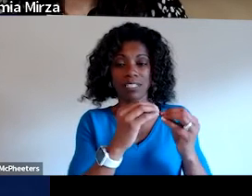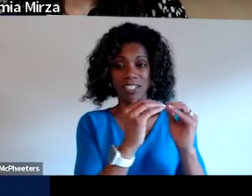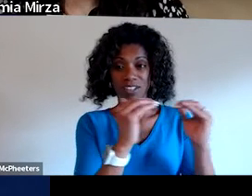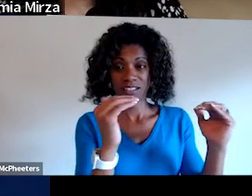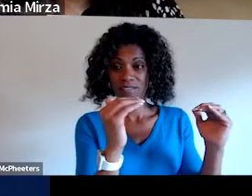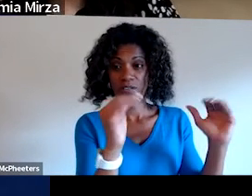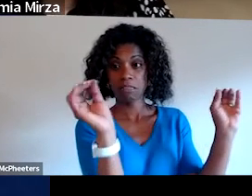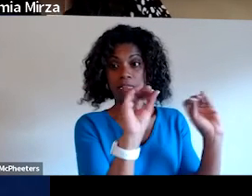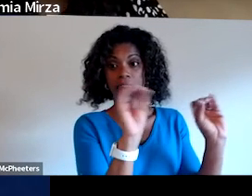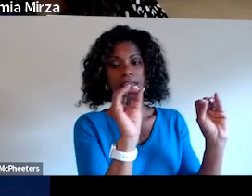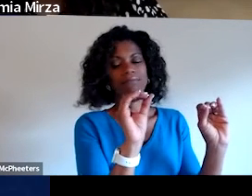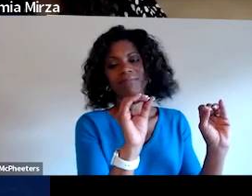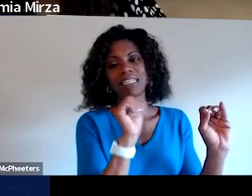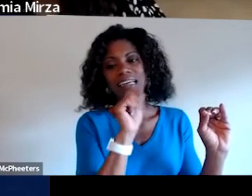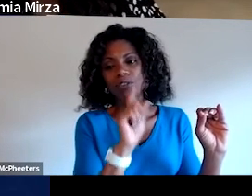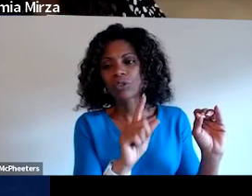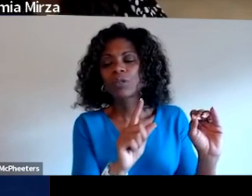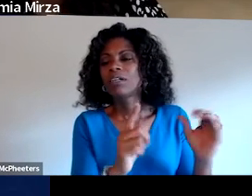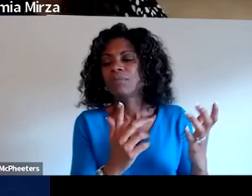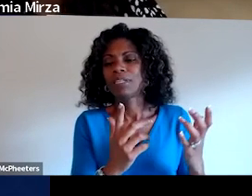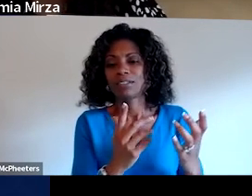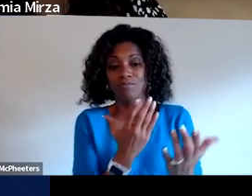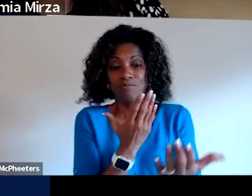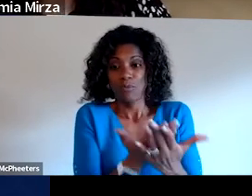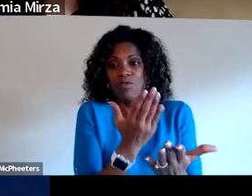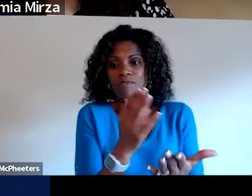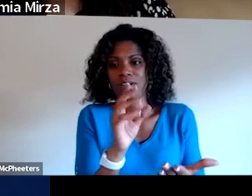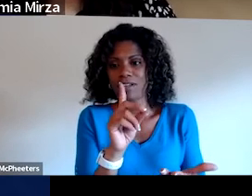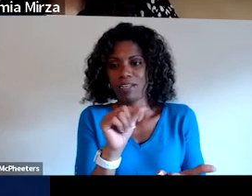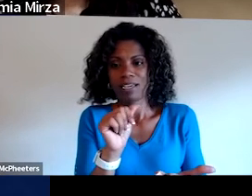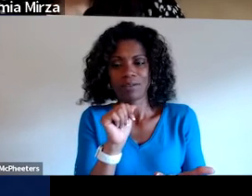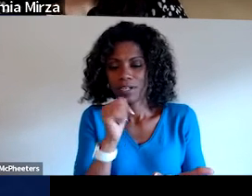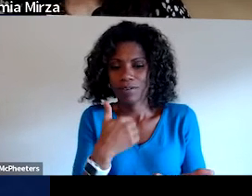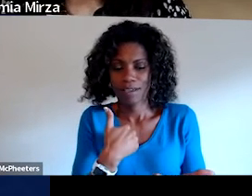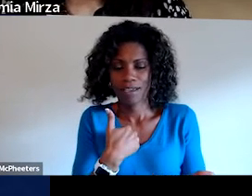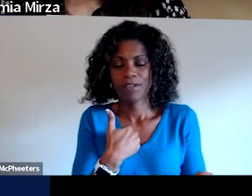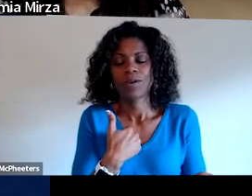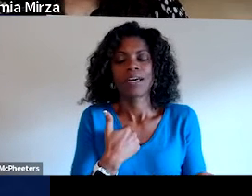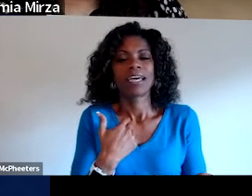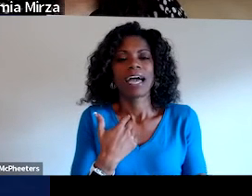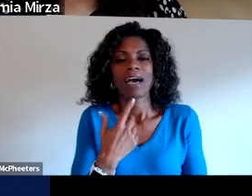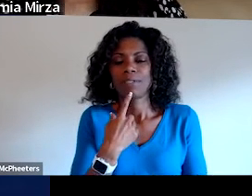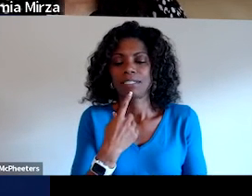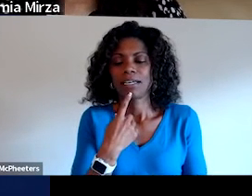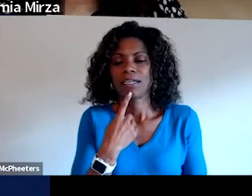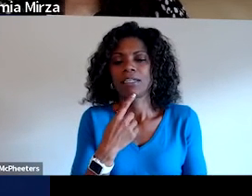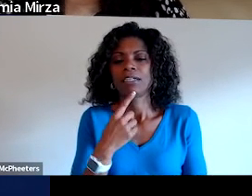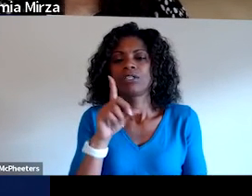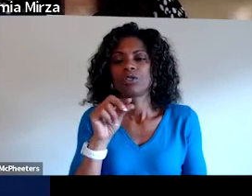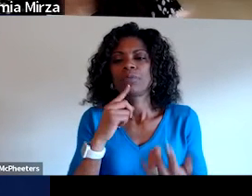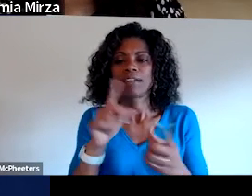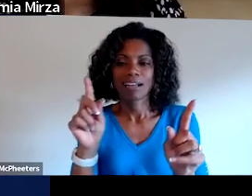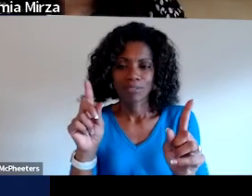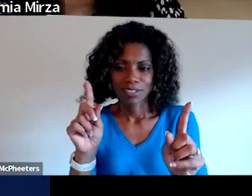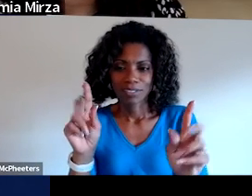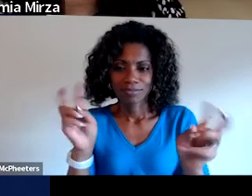level. What that ends up looking like in community, though, I think is what's to be determined. The one additional stat that we